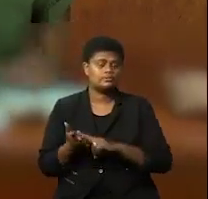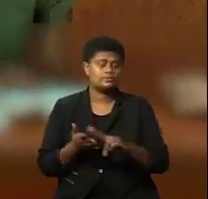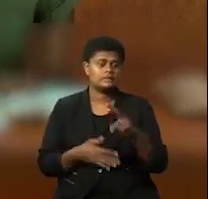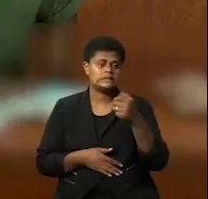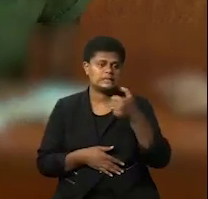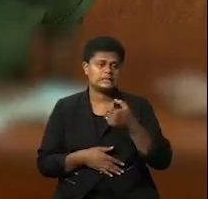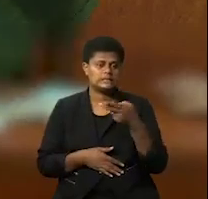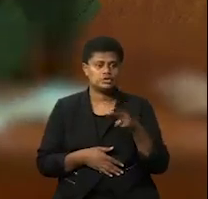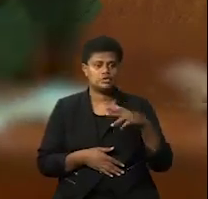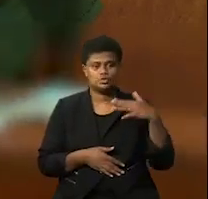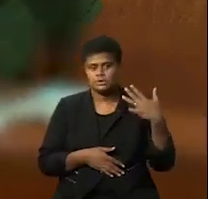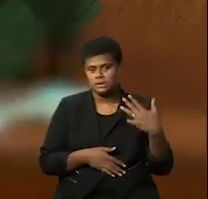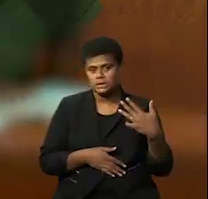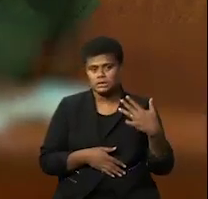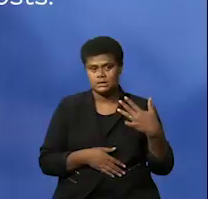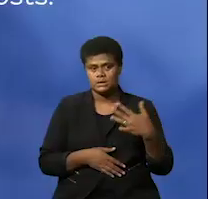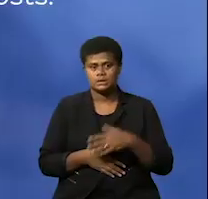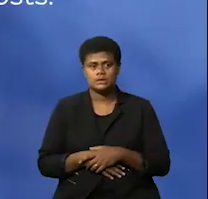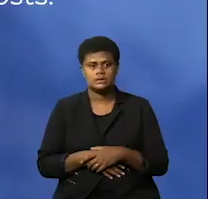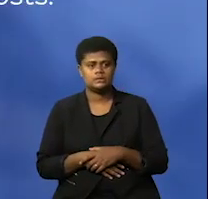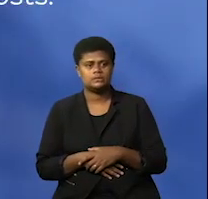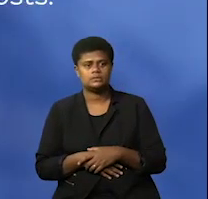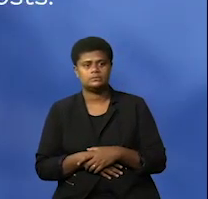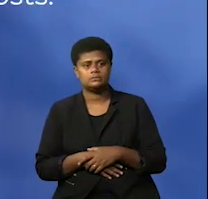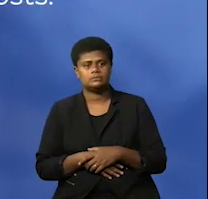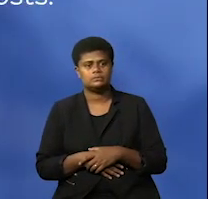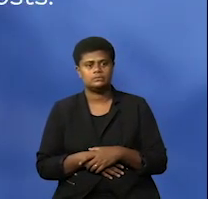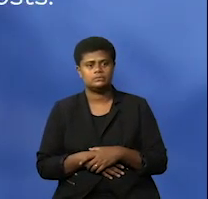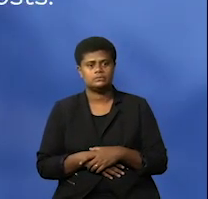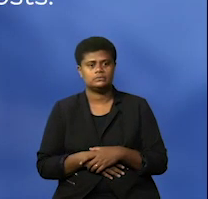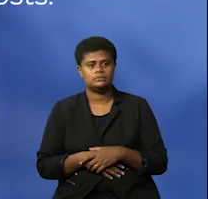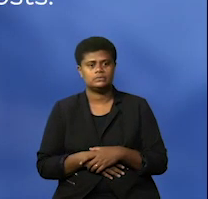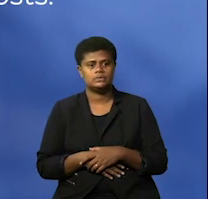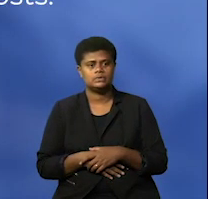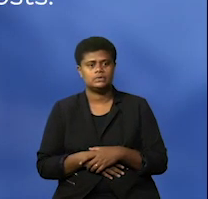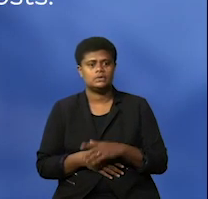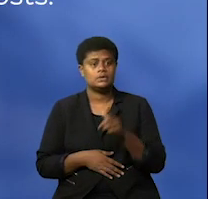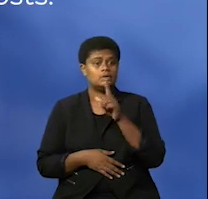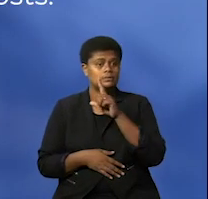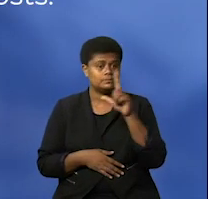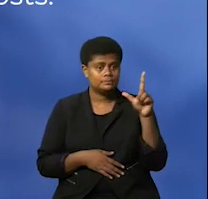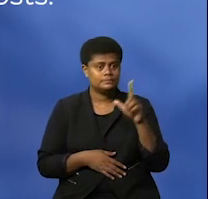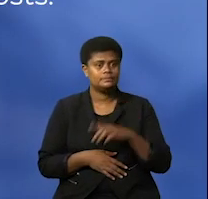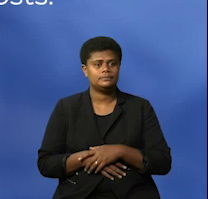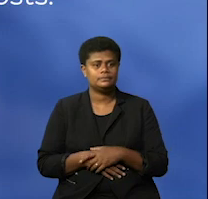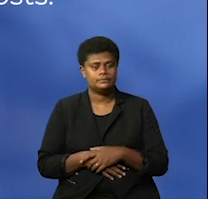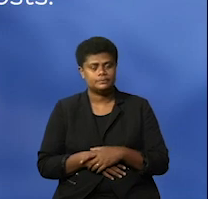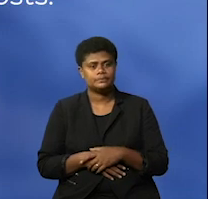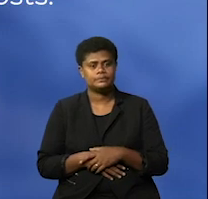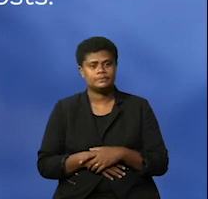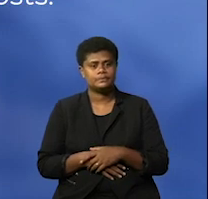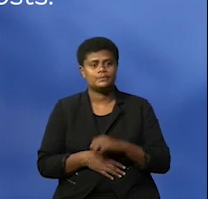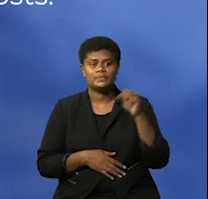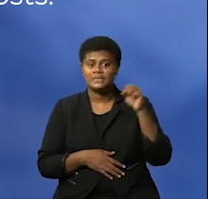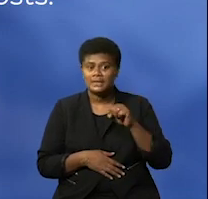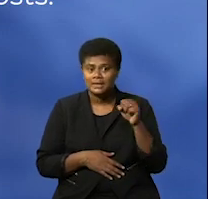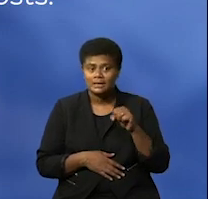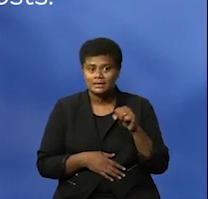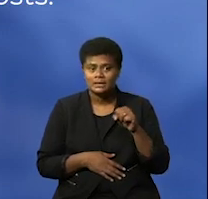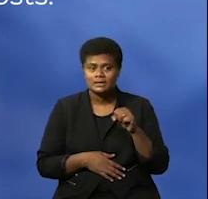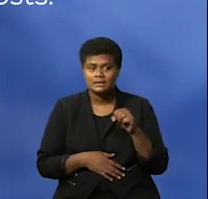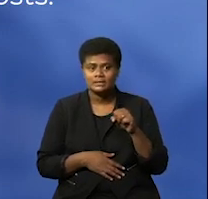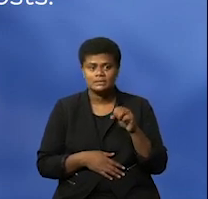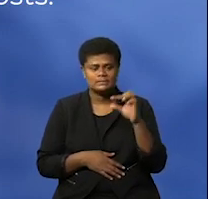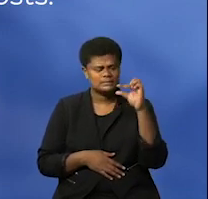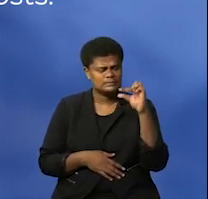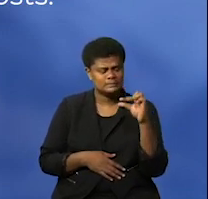2, verses 6 to 9. The word of God says, "For thus saith the Lord of hosts, yet once it is a little while, and I will shake